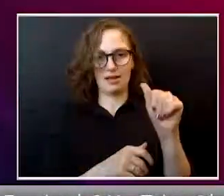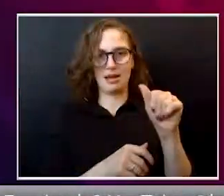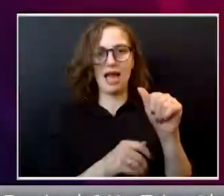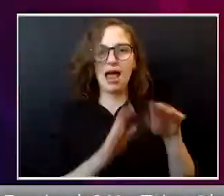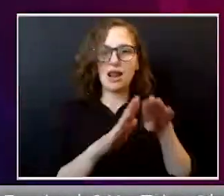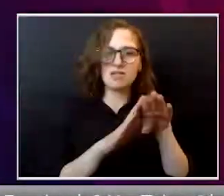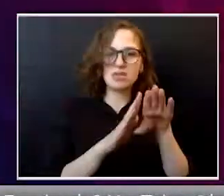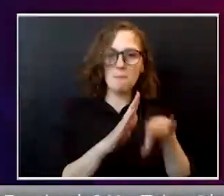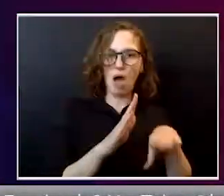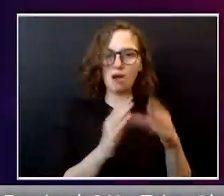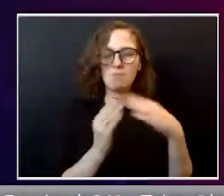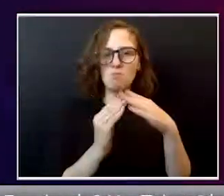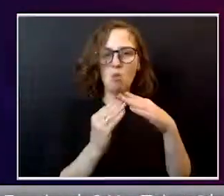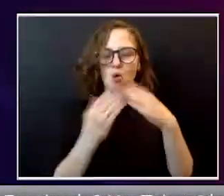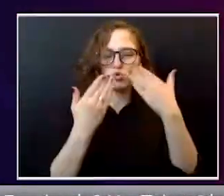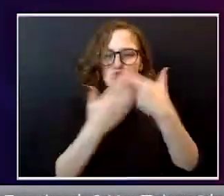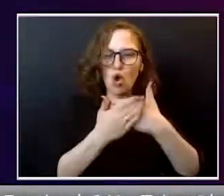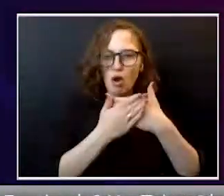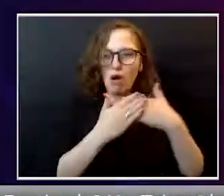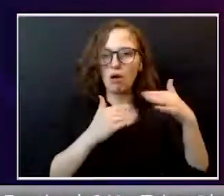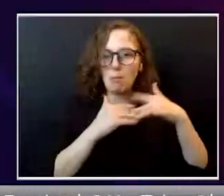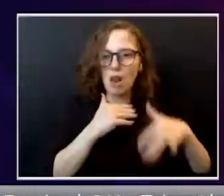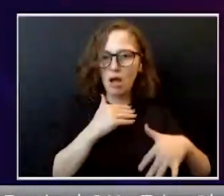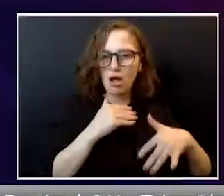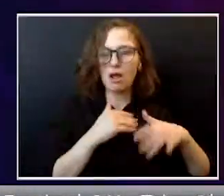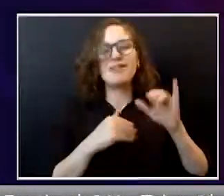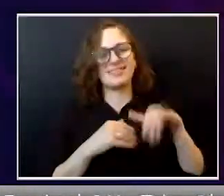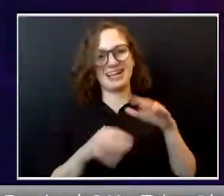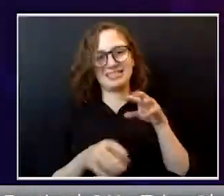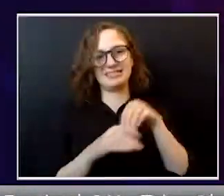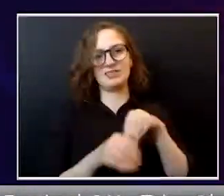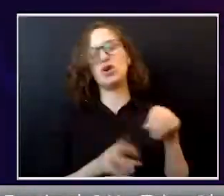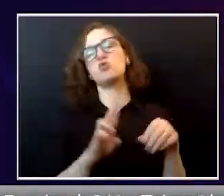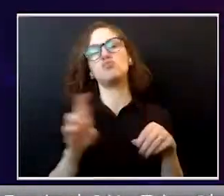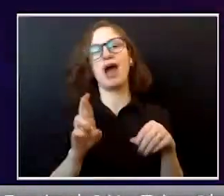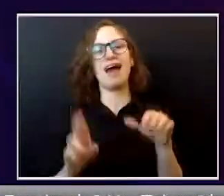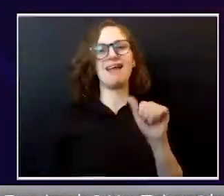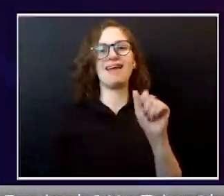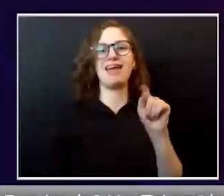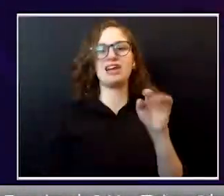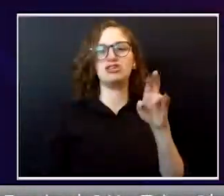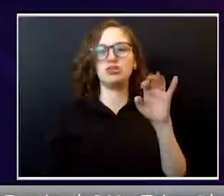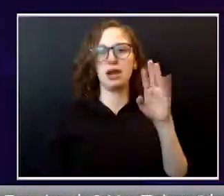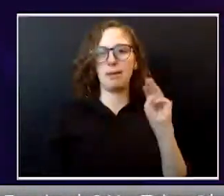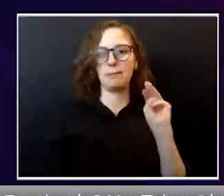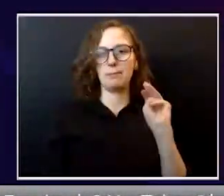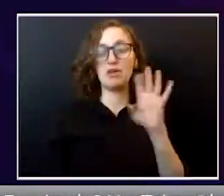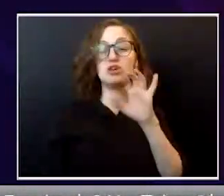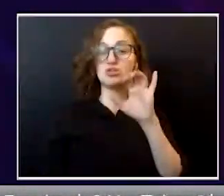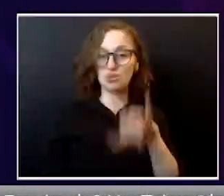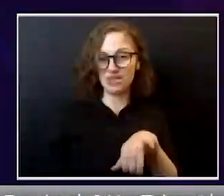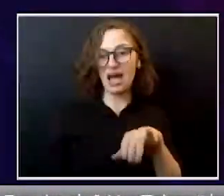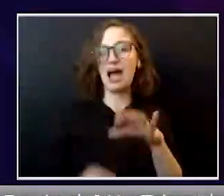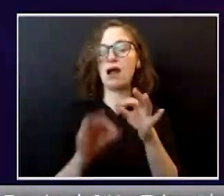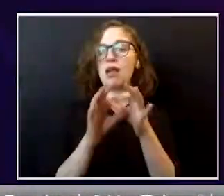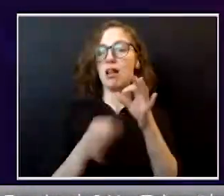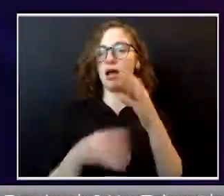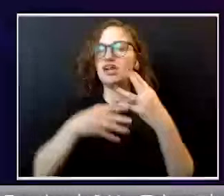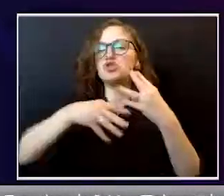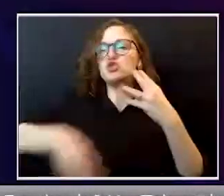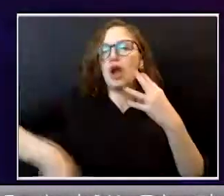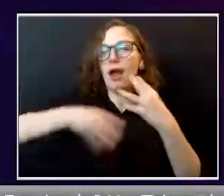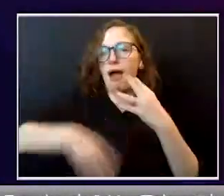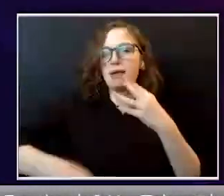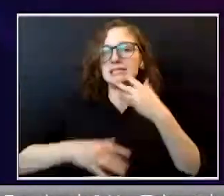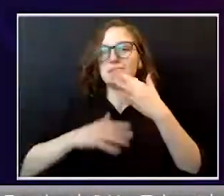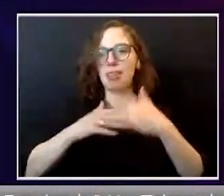other tube is in the right atrium. Okay. And so that cannula drains blood, and there's another smaller cannula at the top